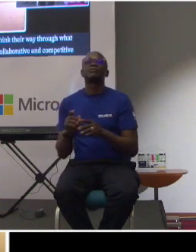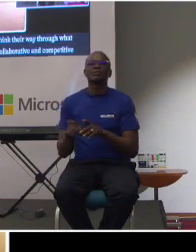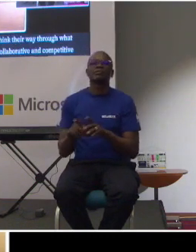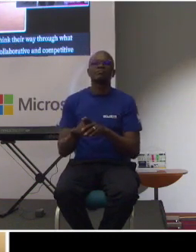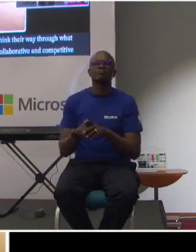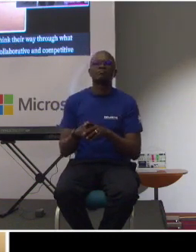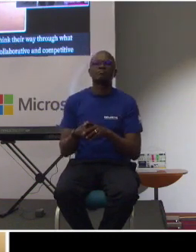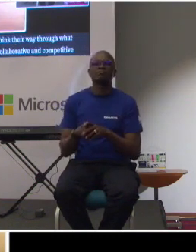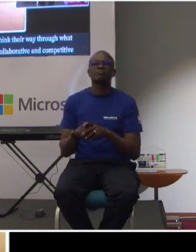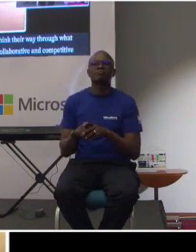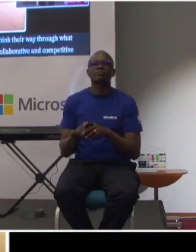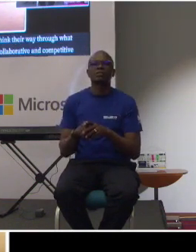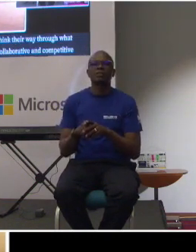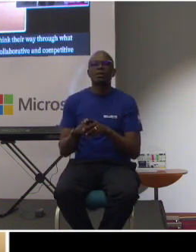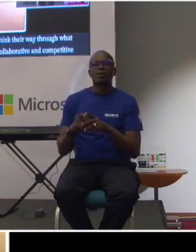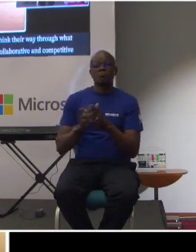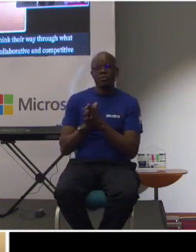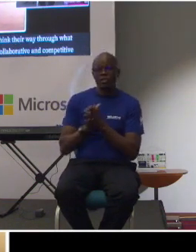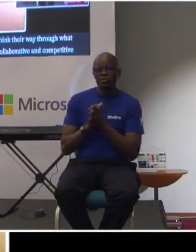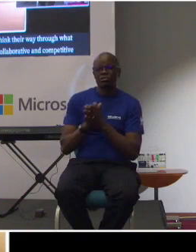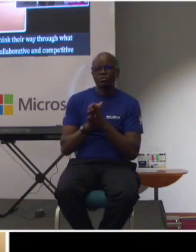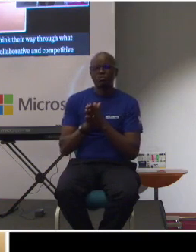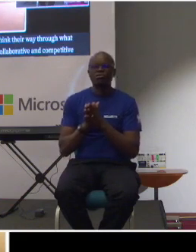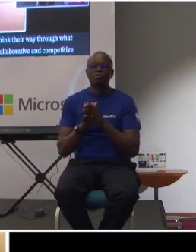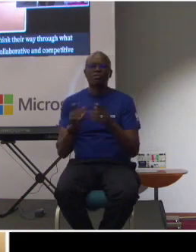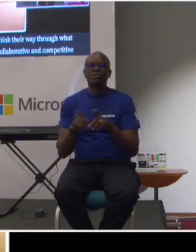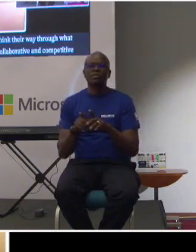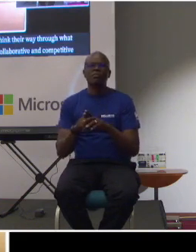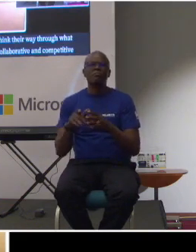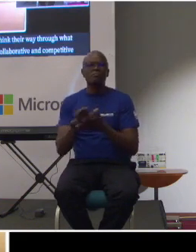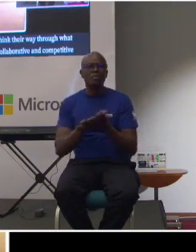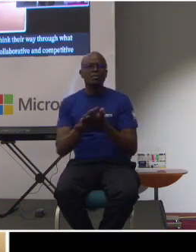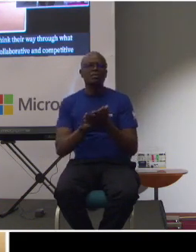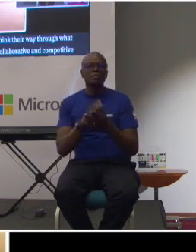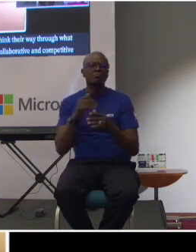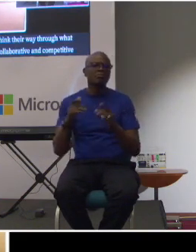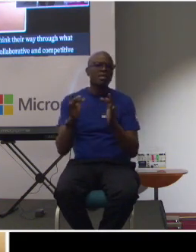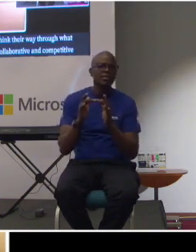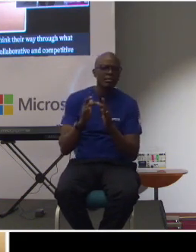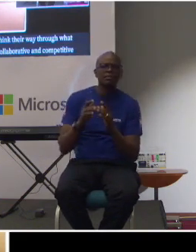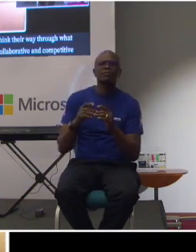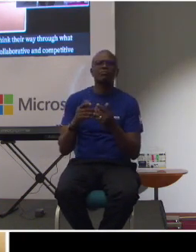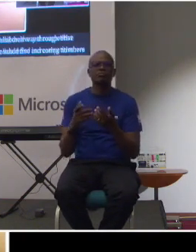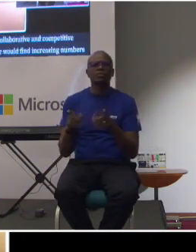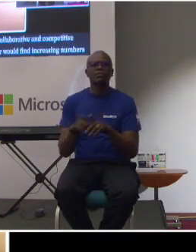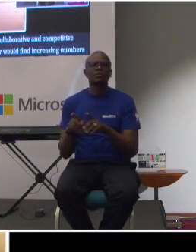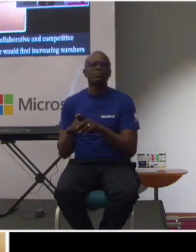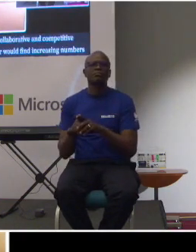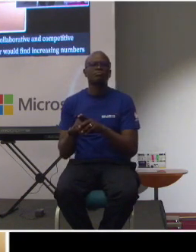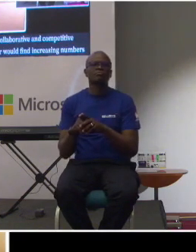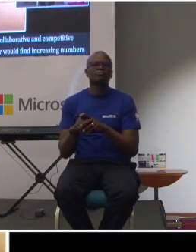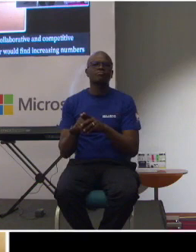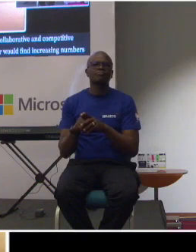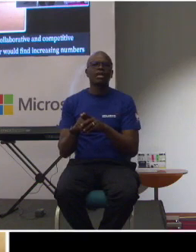of motivations for making investment in basic internet infrastructure. Of course, this also implies